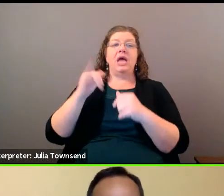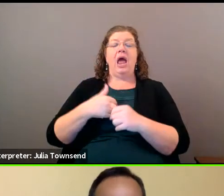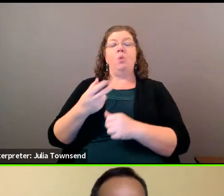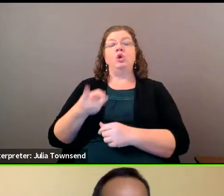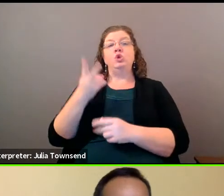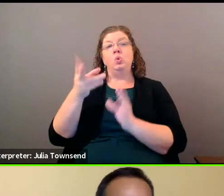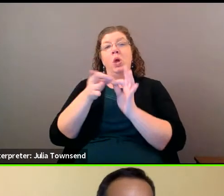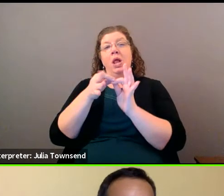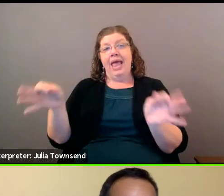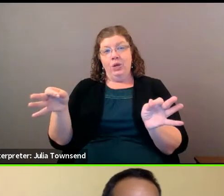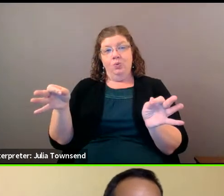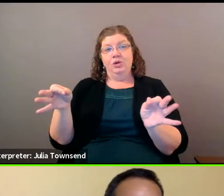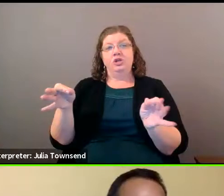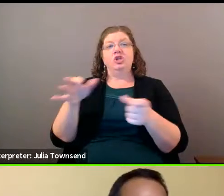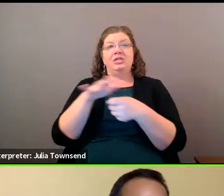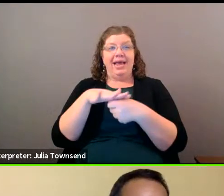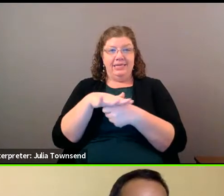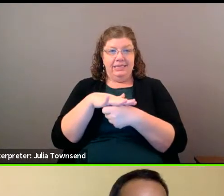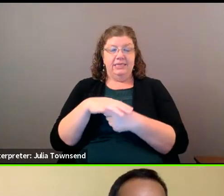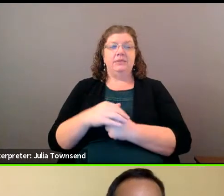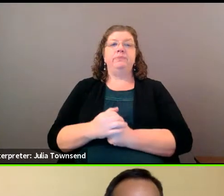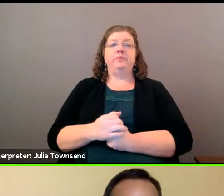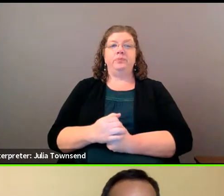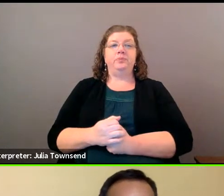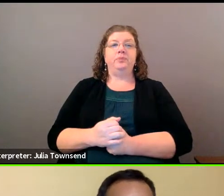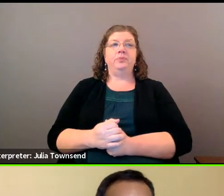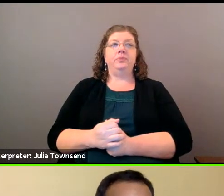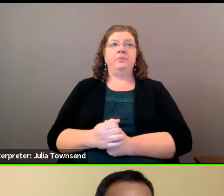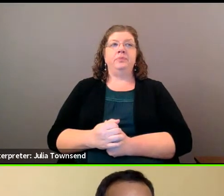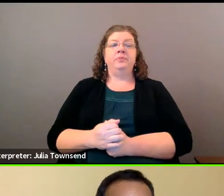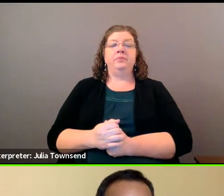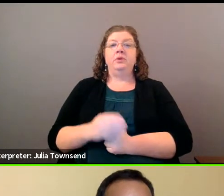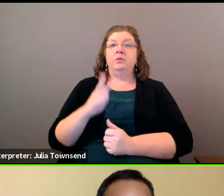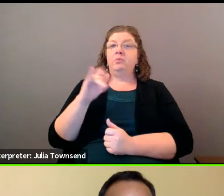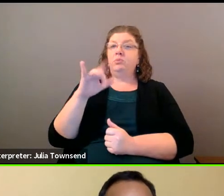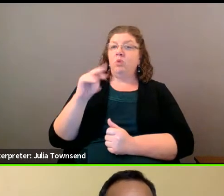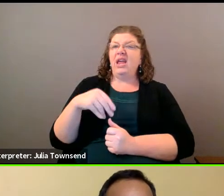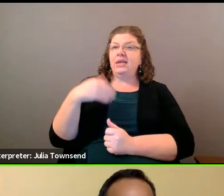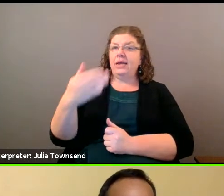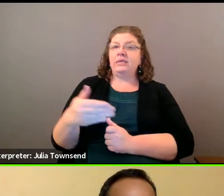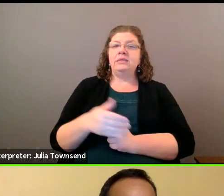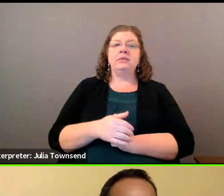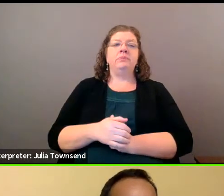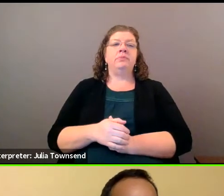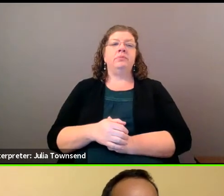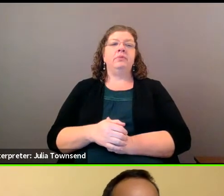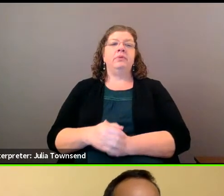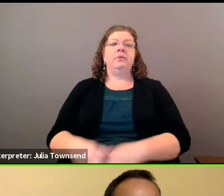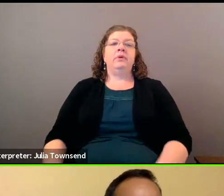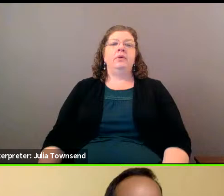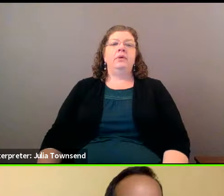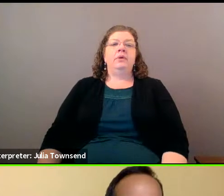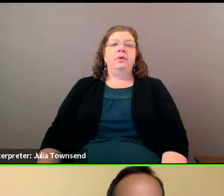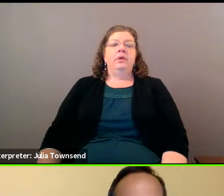language sites. Brian, go ahead, next slide.